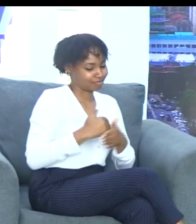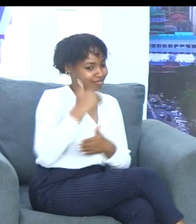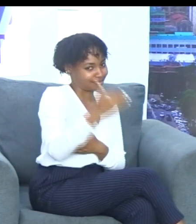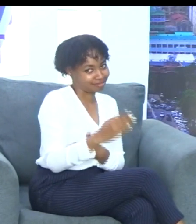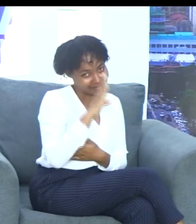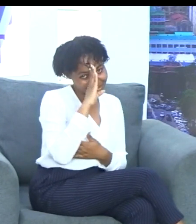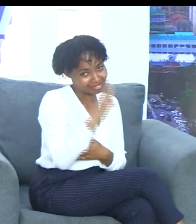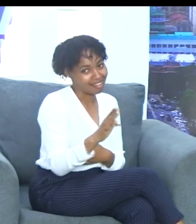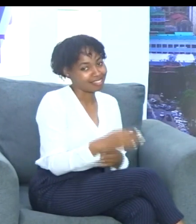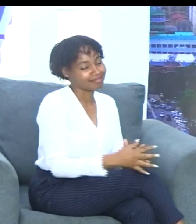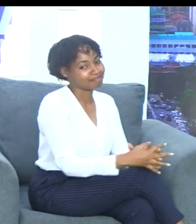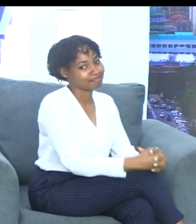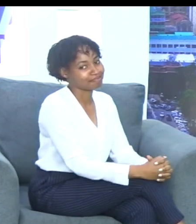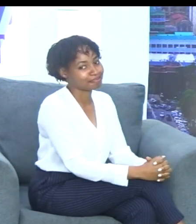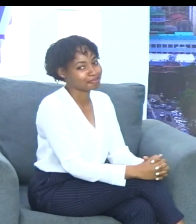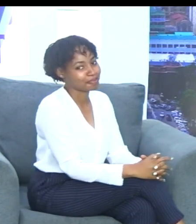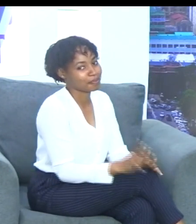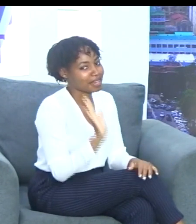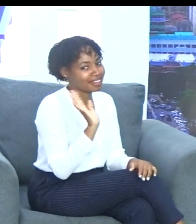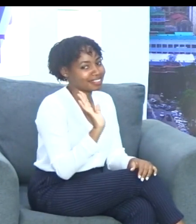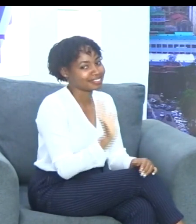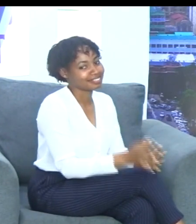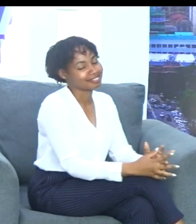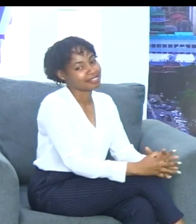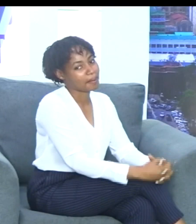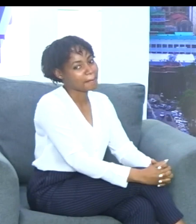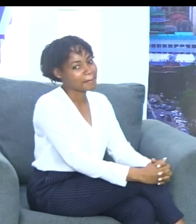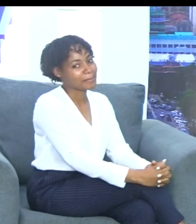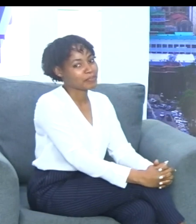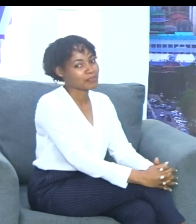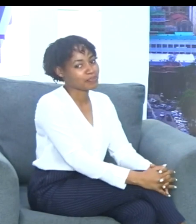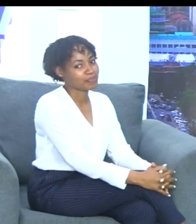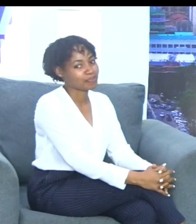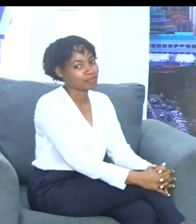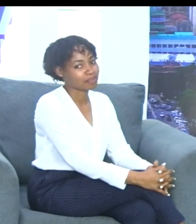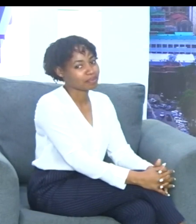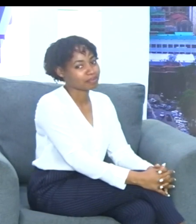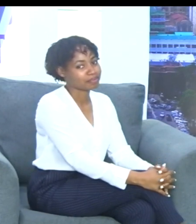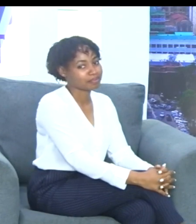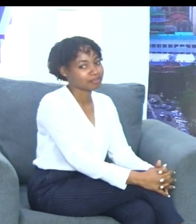today, and hope that you're going to see us today next time on Sunday. Goodbye.